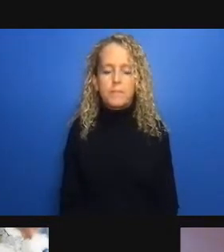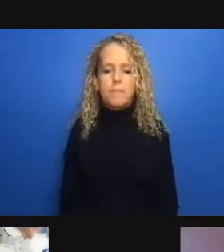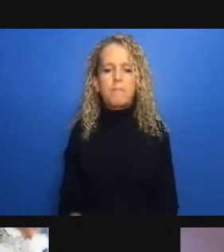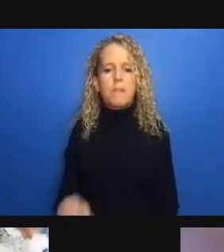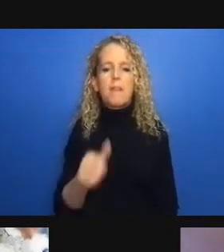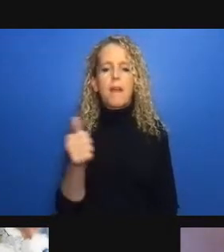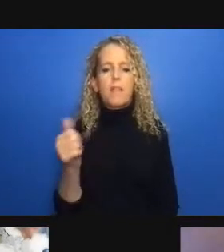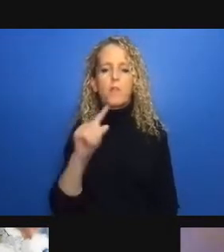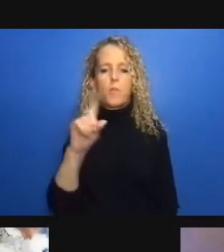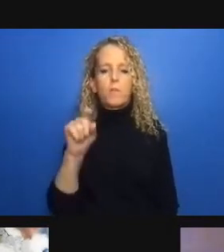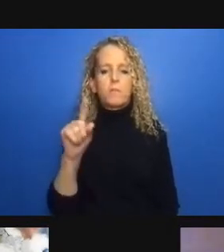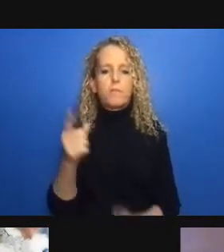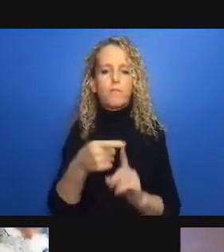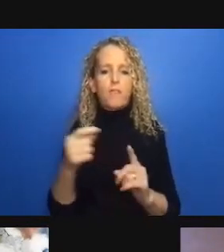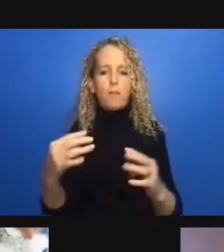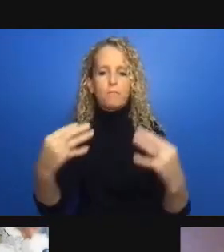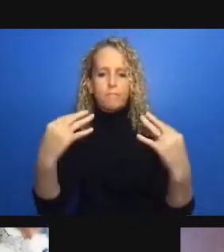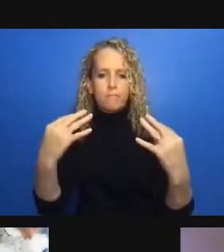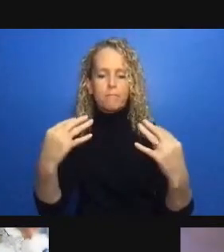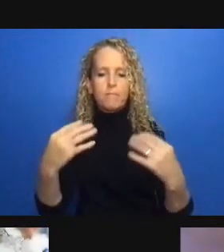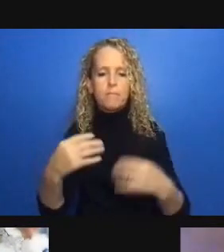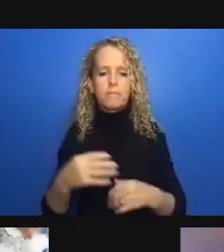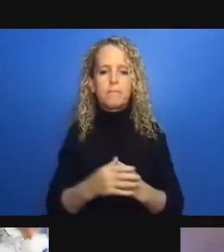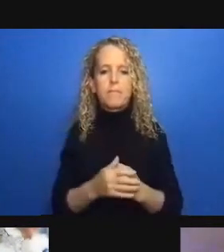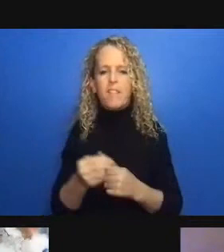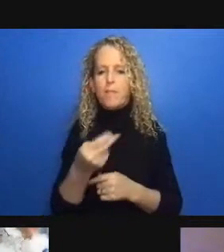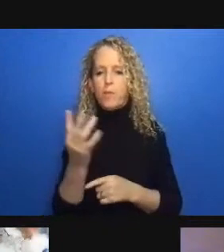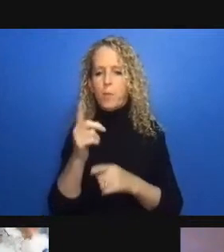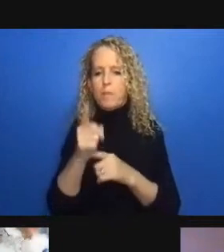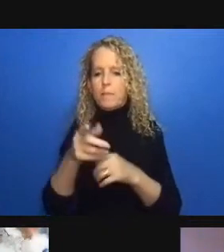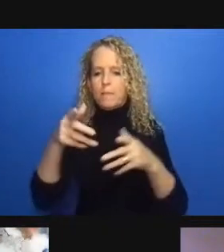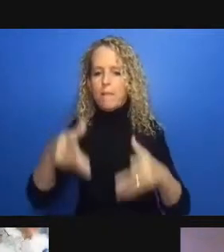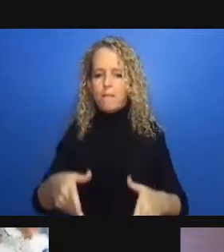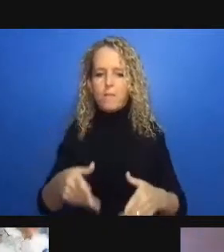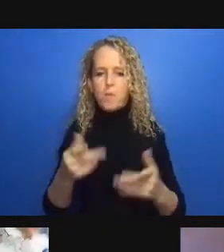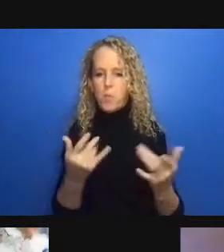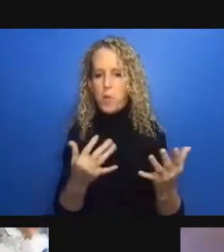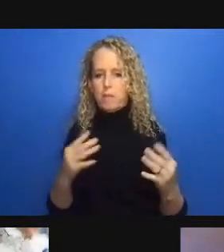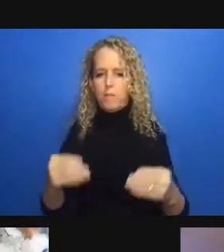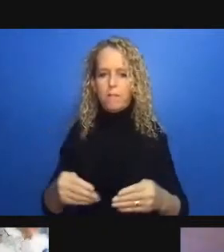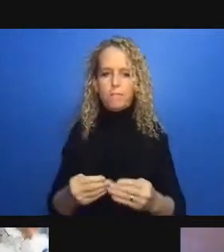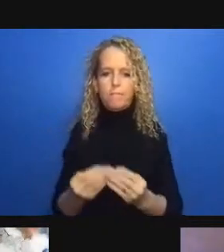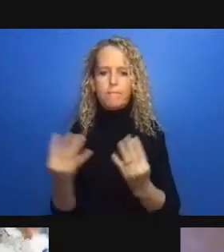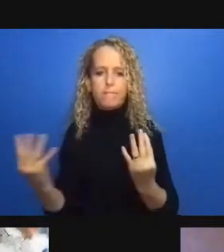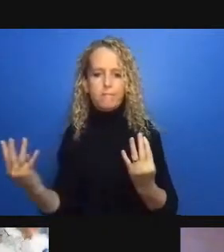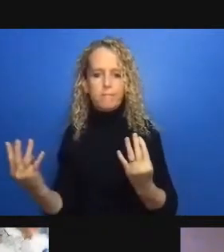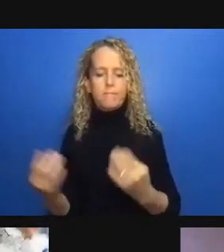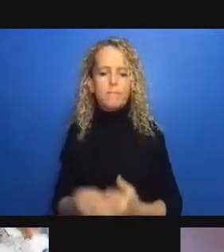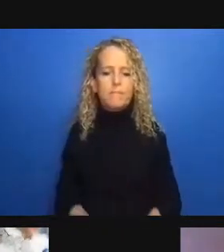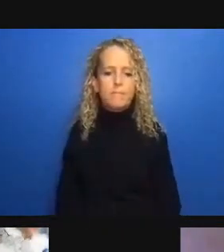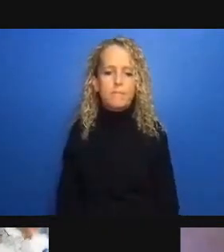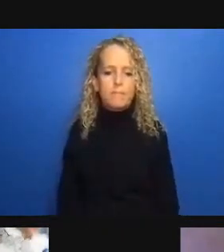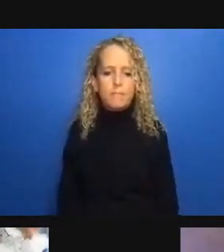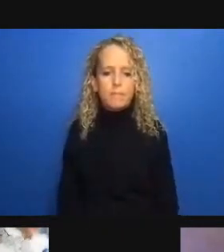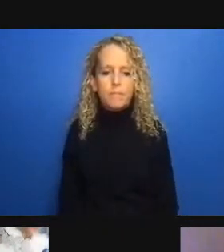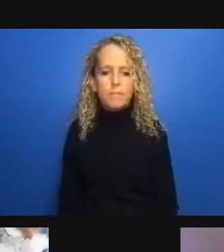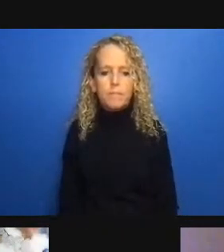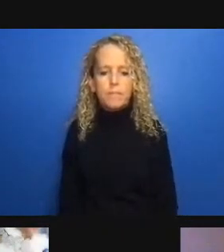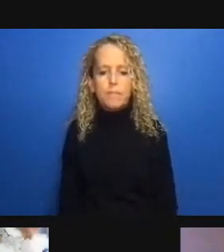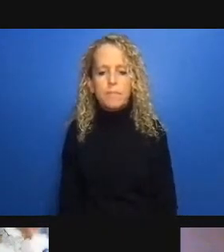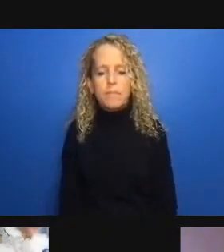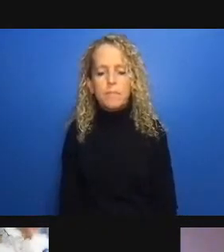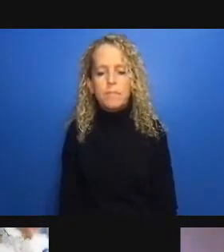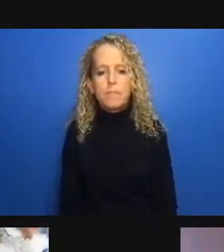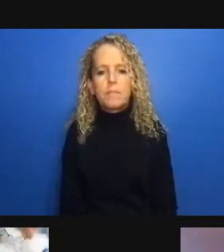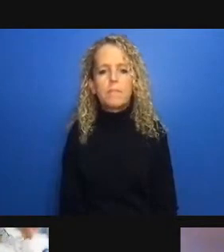more questions. I'm going to wait until everybody can see it here. So, how can we get more young people involved